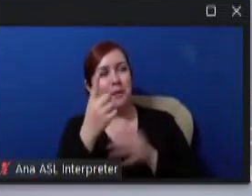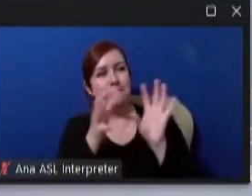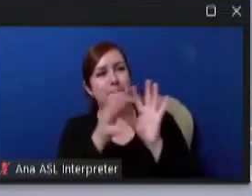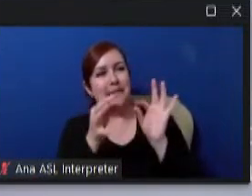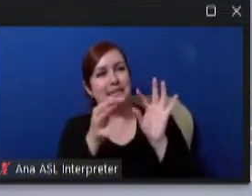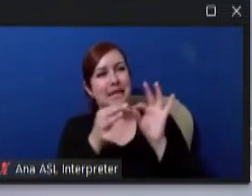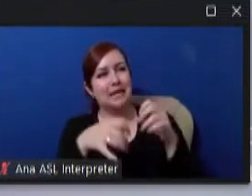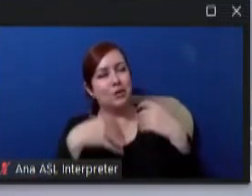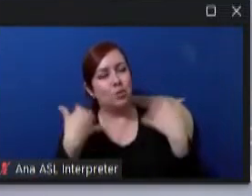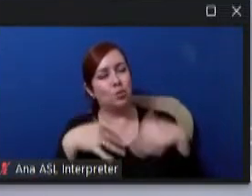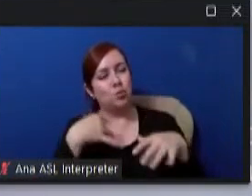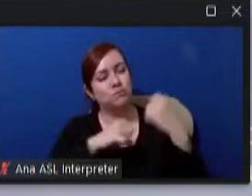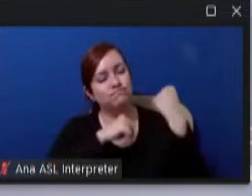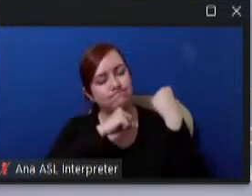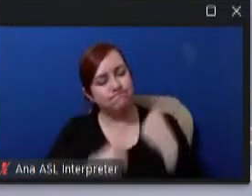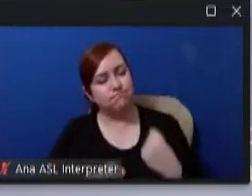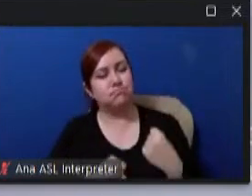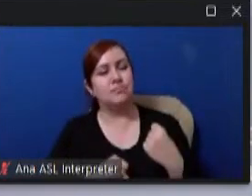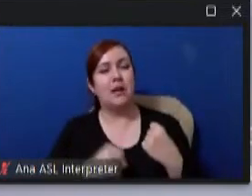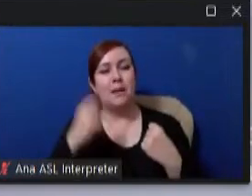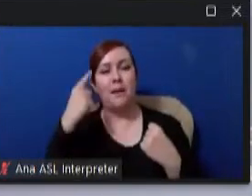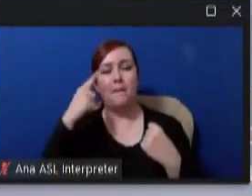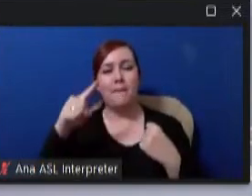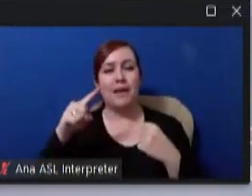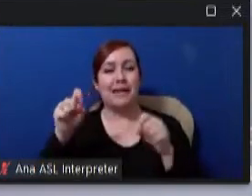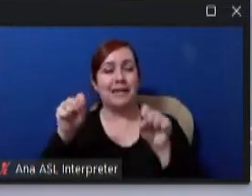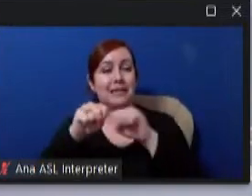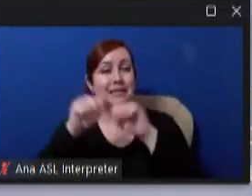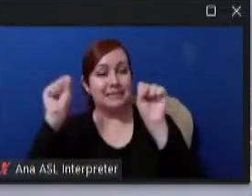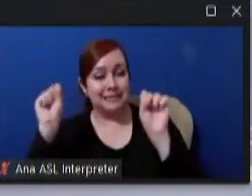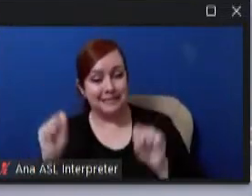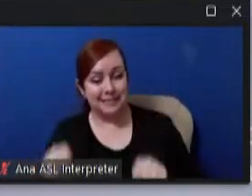I think is a very powerful message